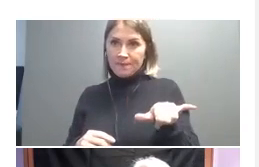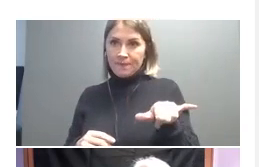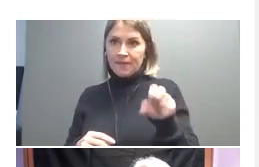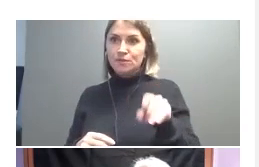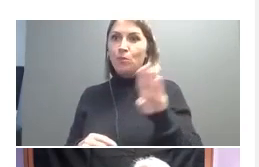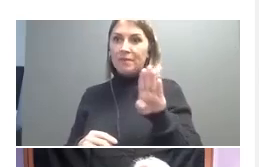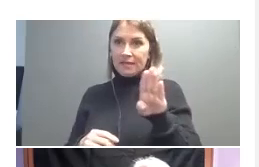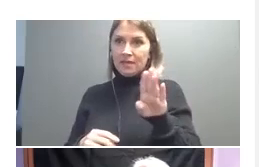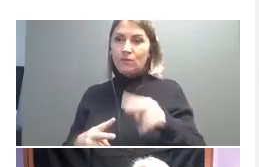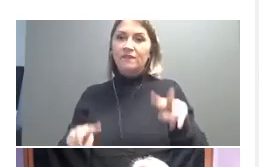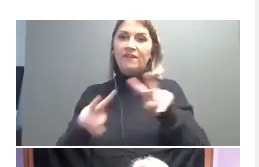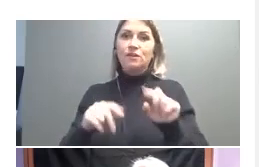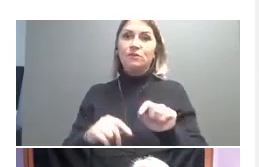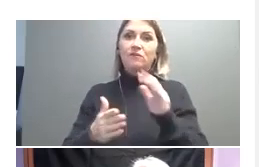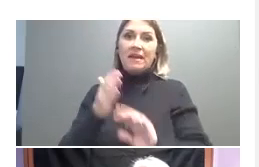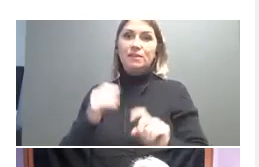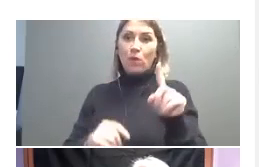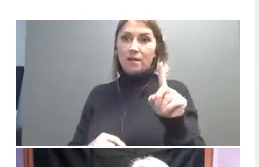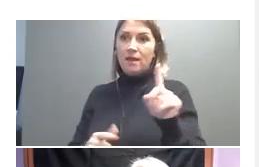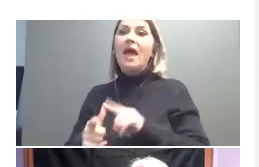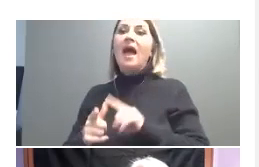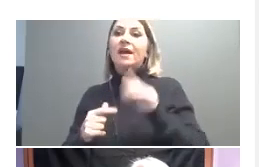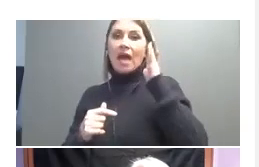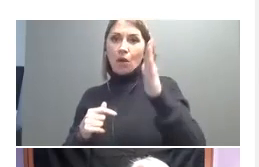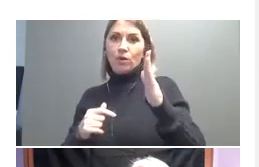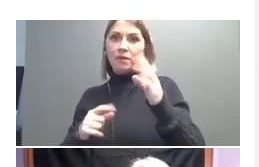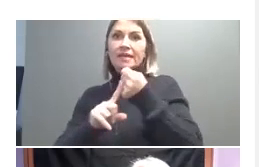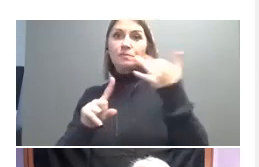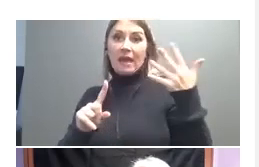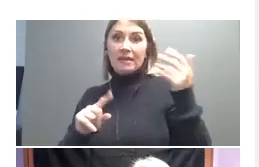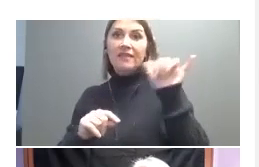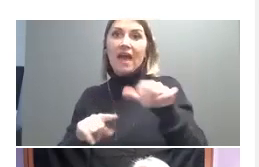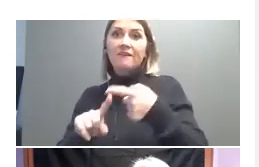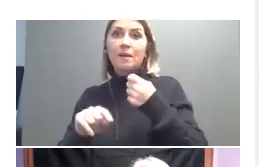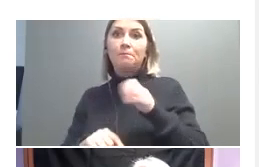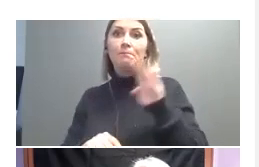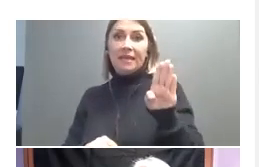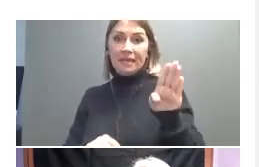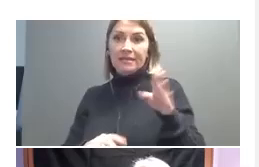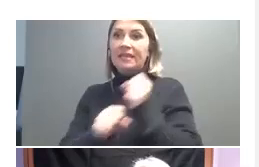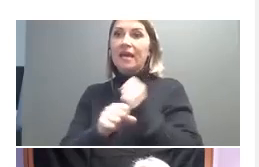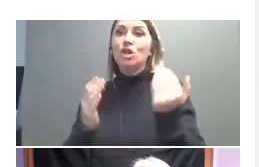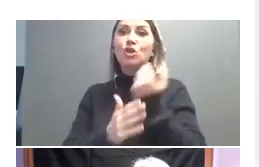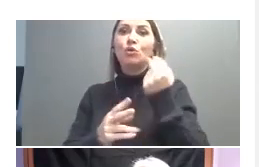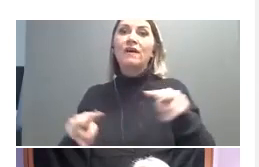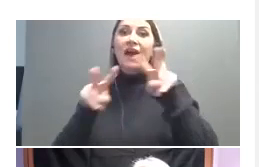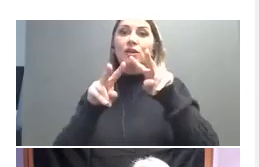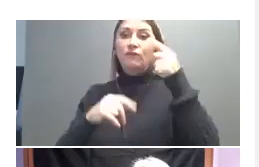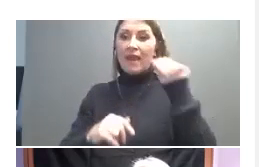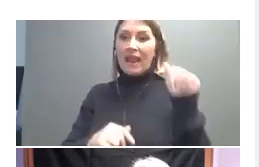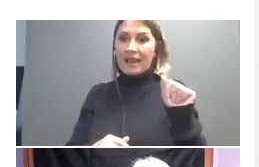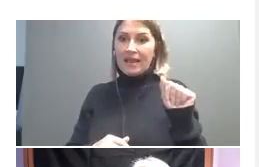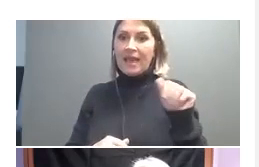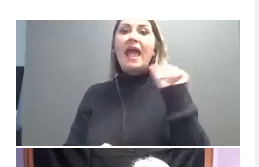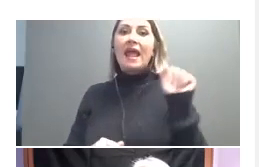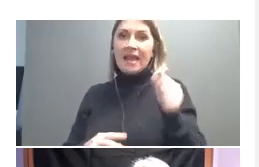a value of -1. And then I'm going to expand from B to get a new value to A. And A has a